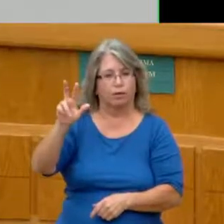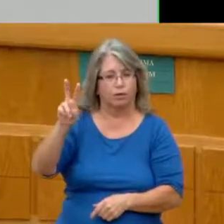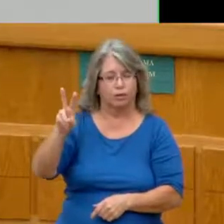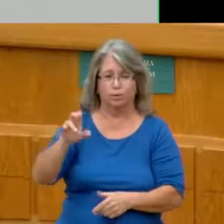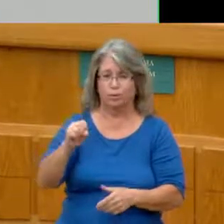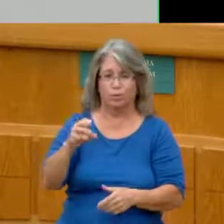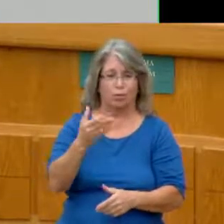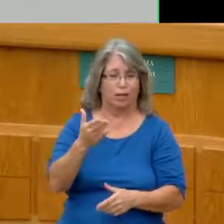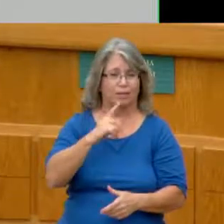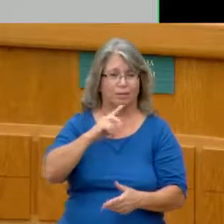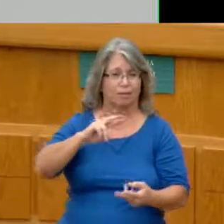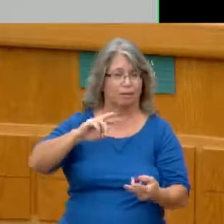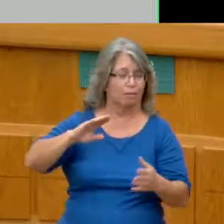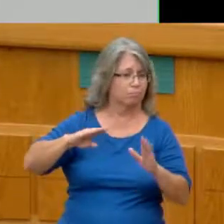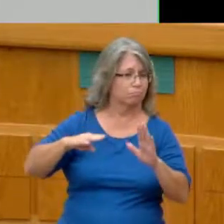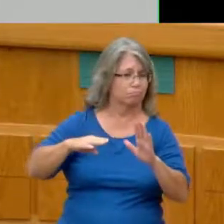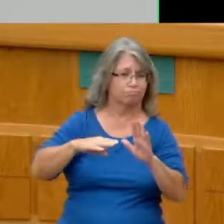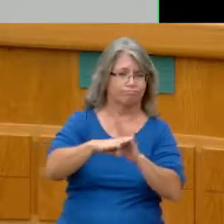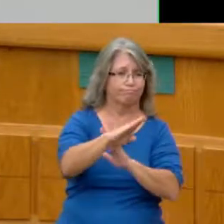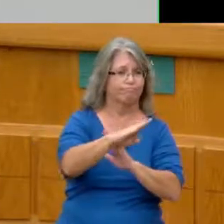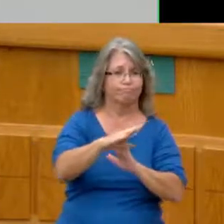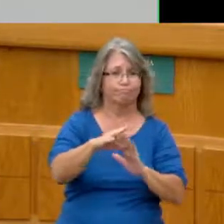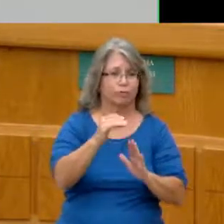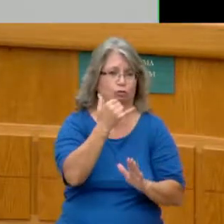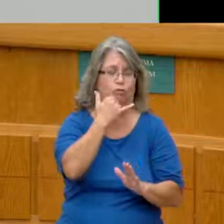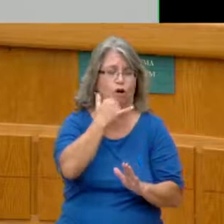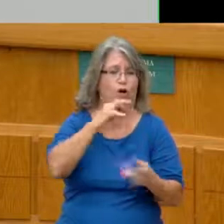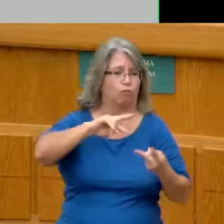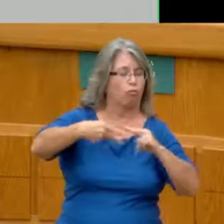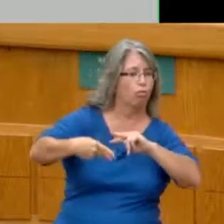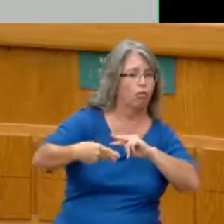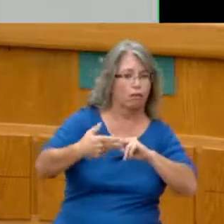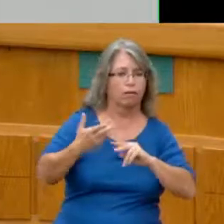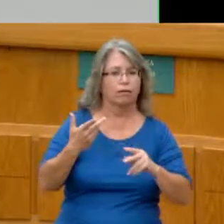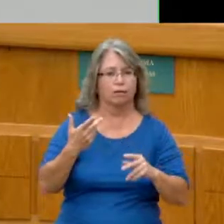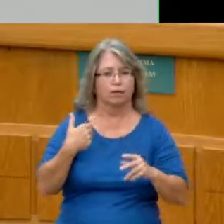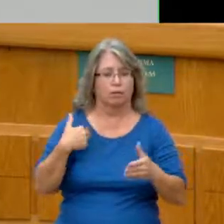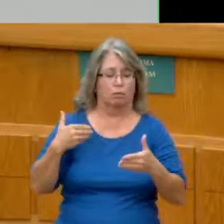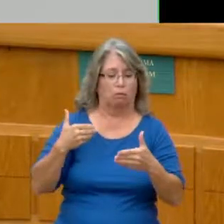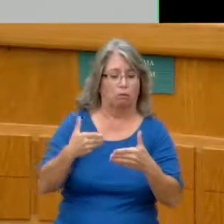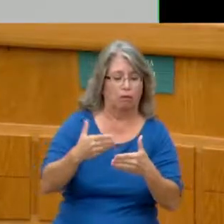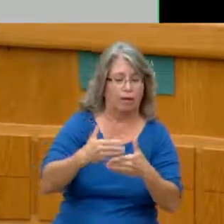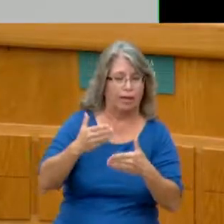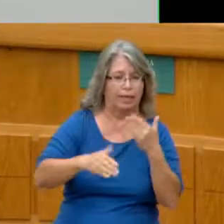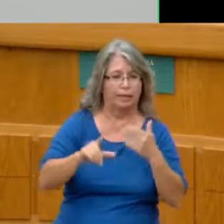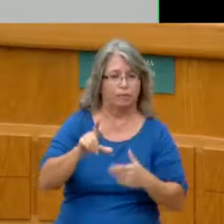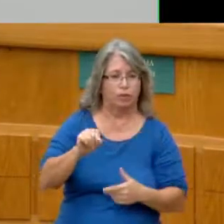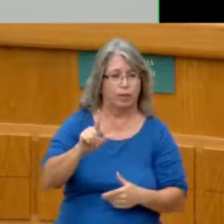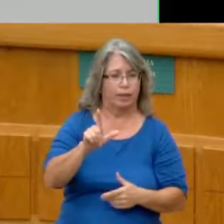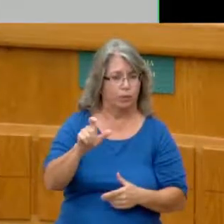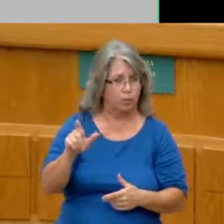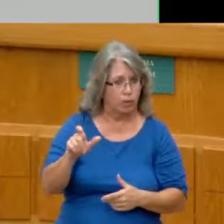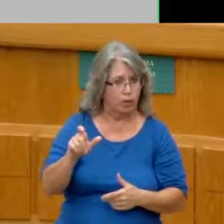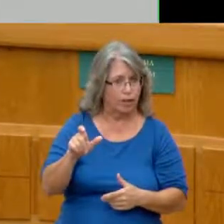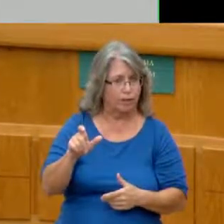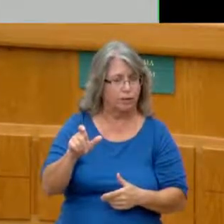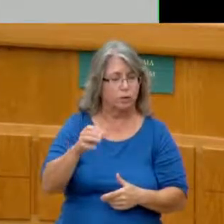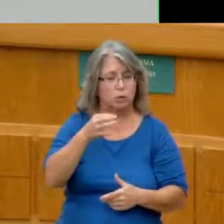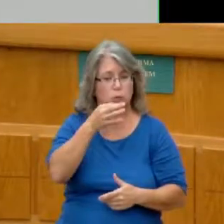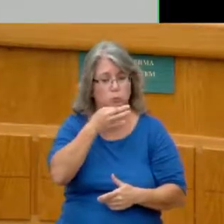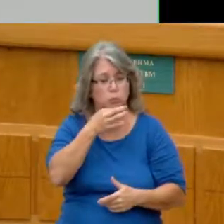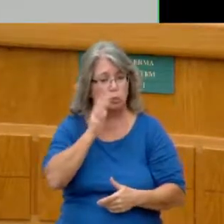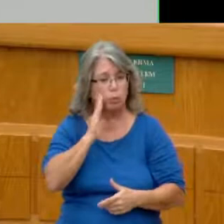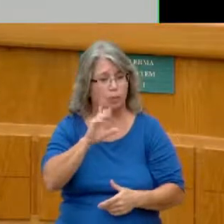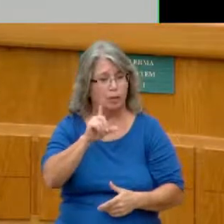wrong direction here. And as we're approaching the end of 2021 and going into 2022, my hope is